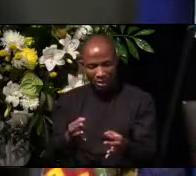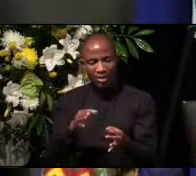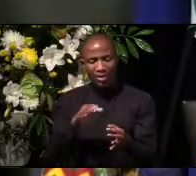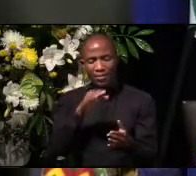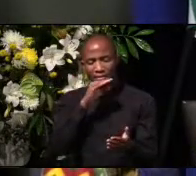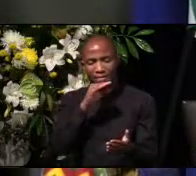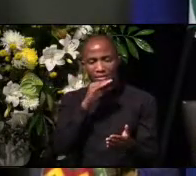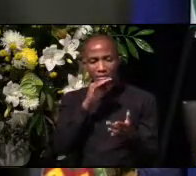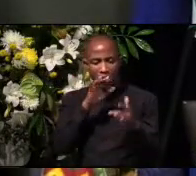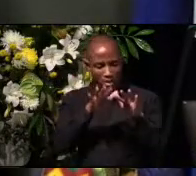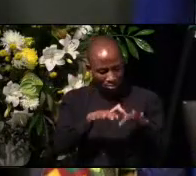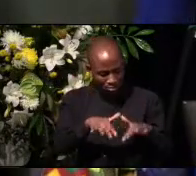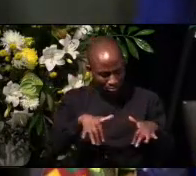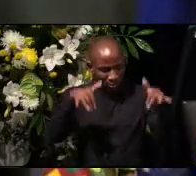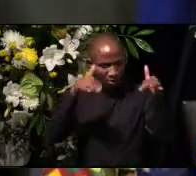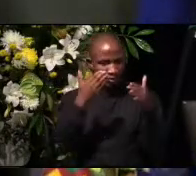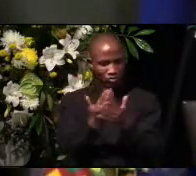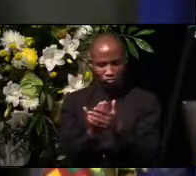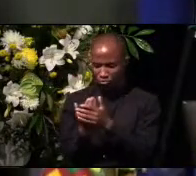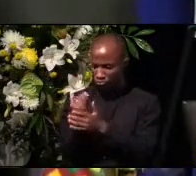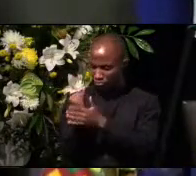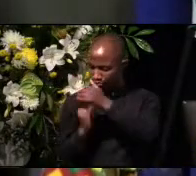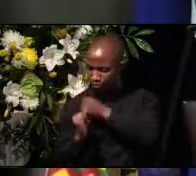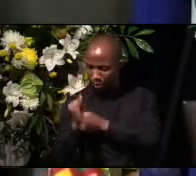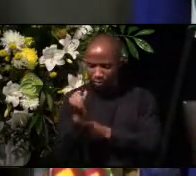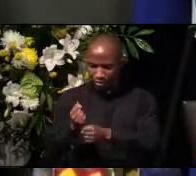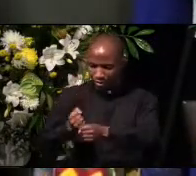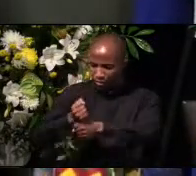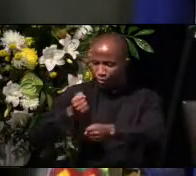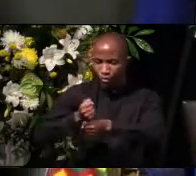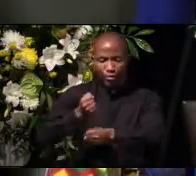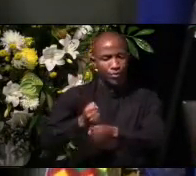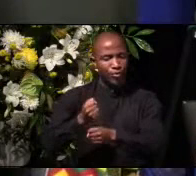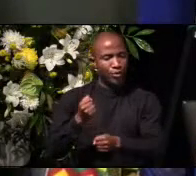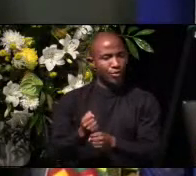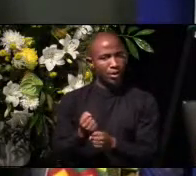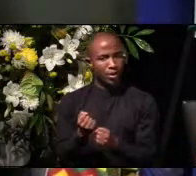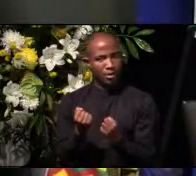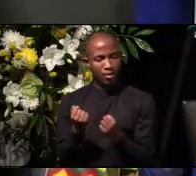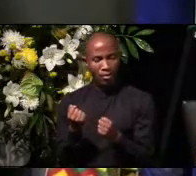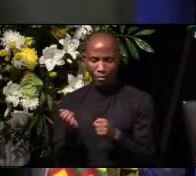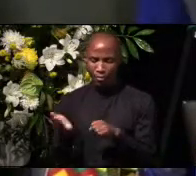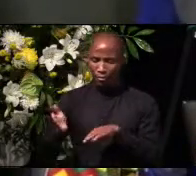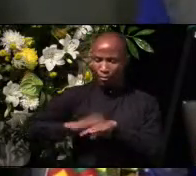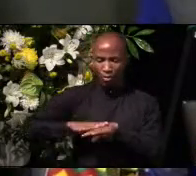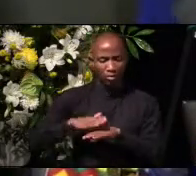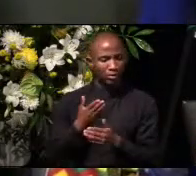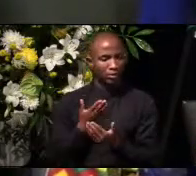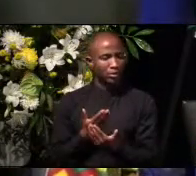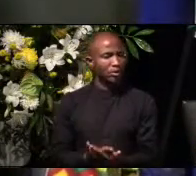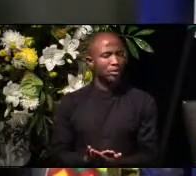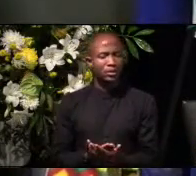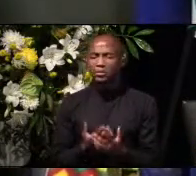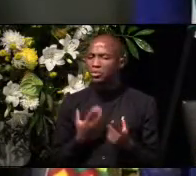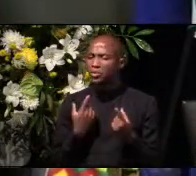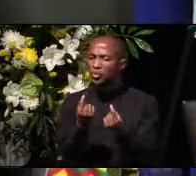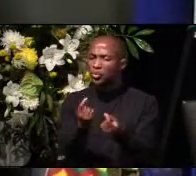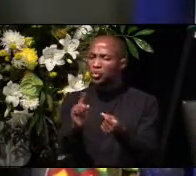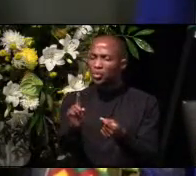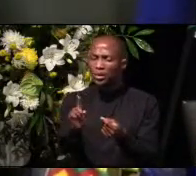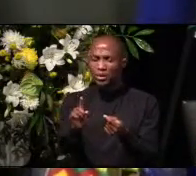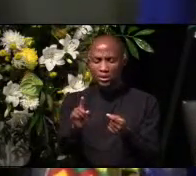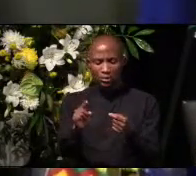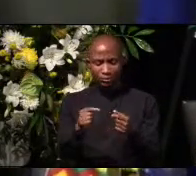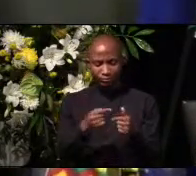can become more independent and can do its work more now what can Parliament do and I think this this few